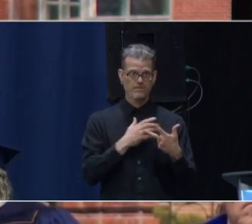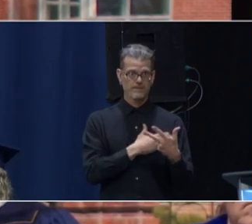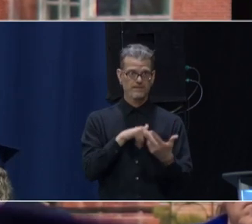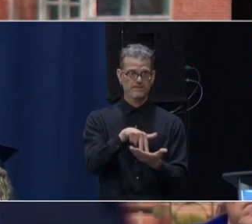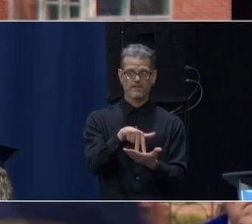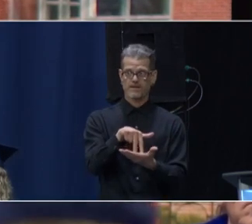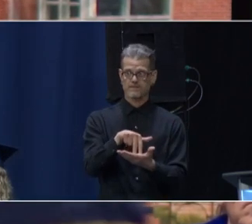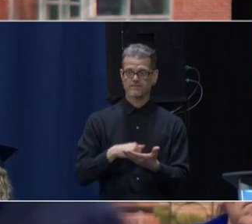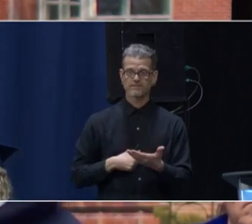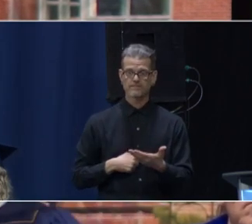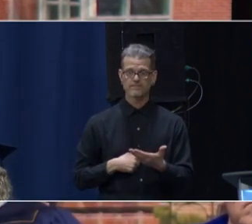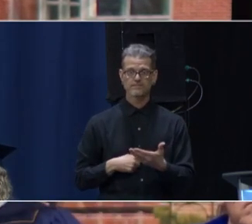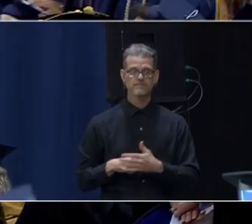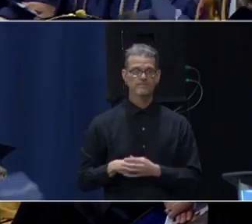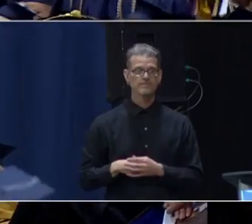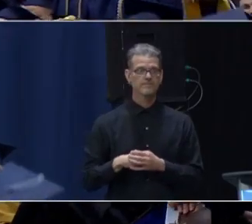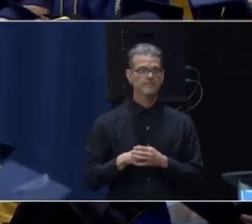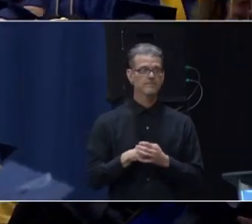stand?